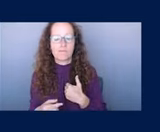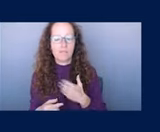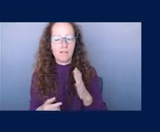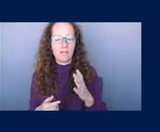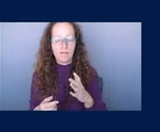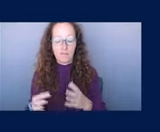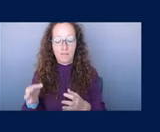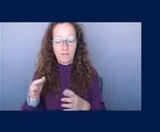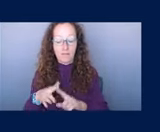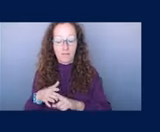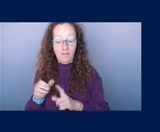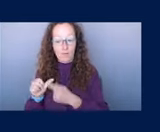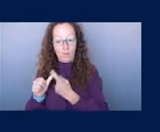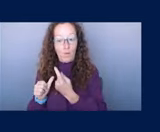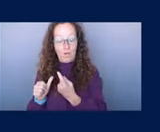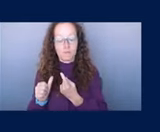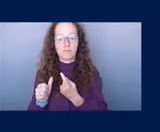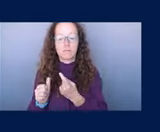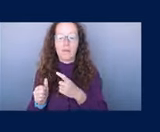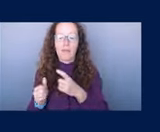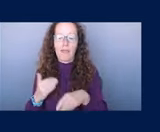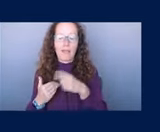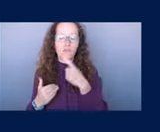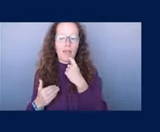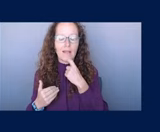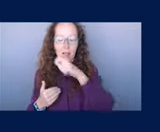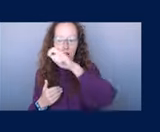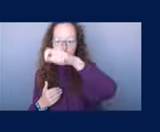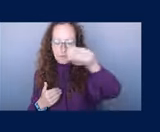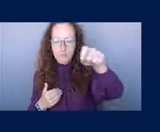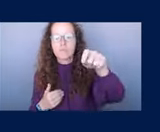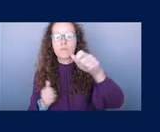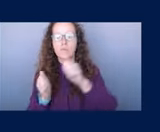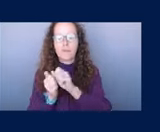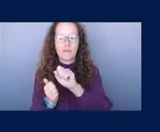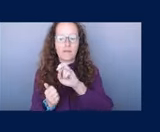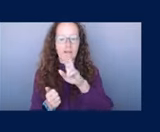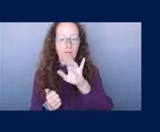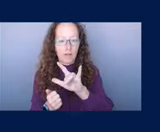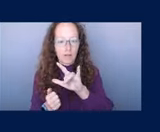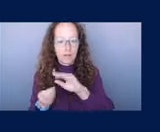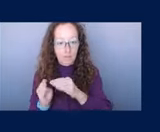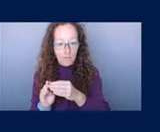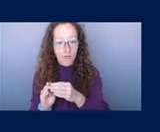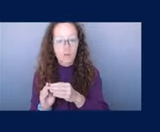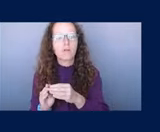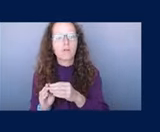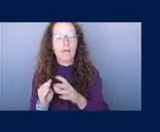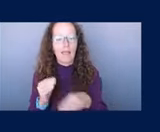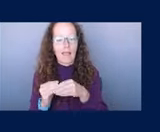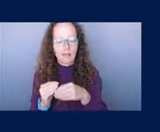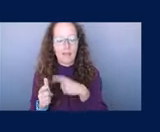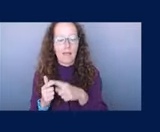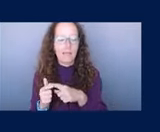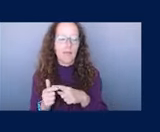will then duplicate that onto a new ballot and have that new serial number assigned to it. So we can trace those ballots right